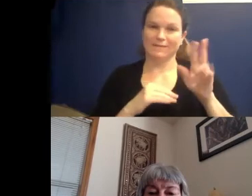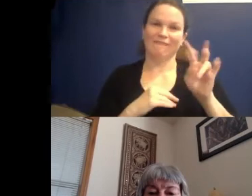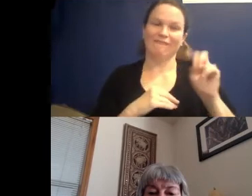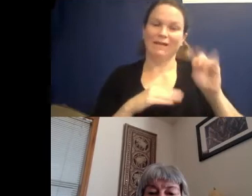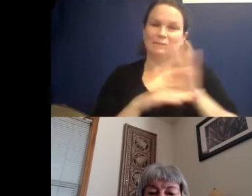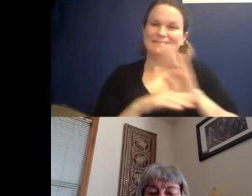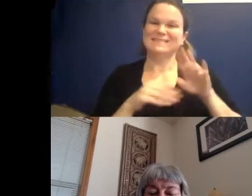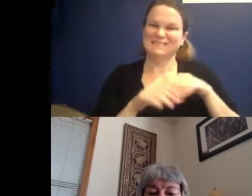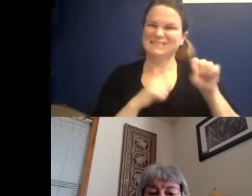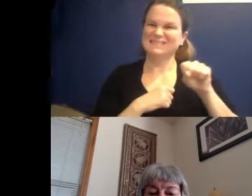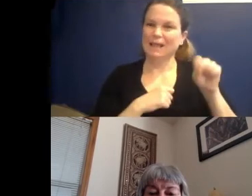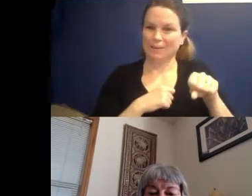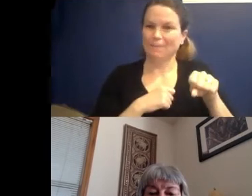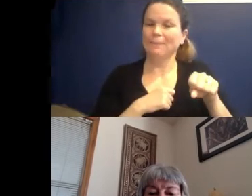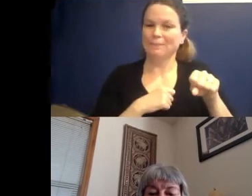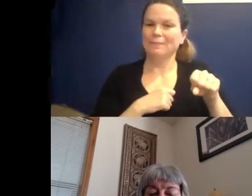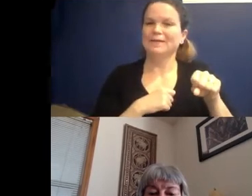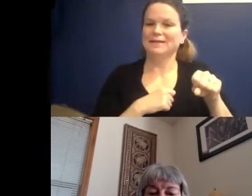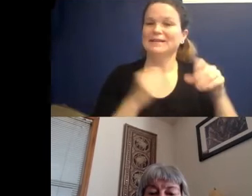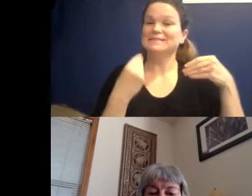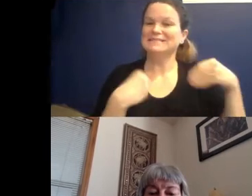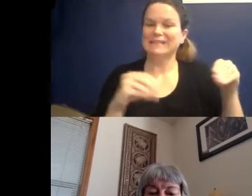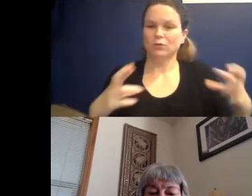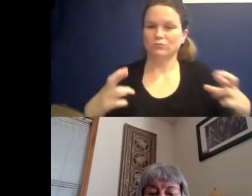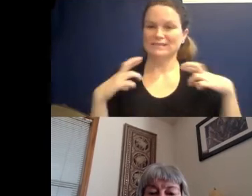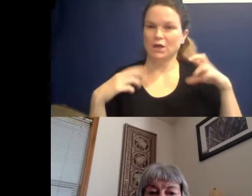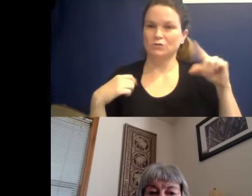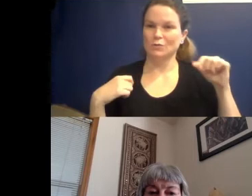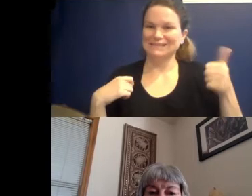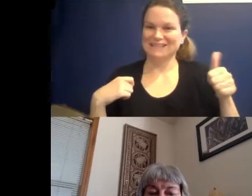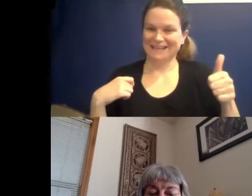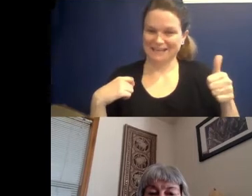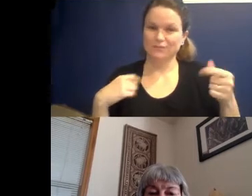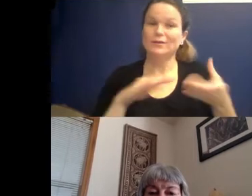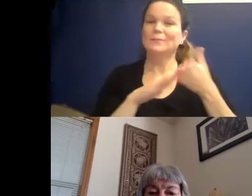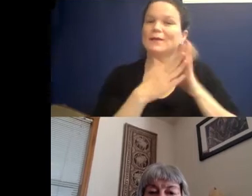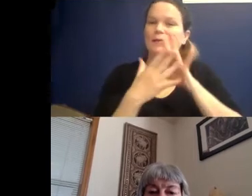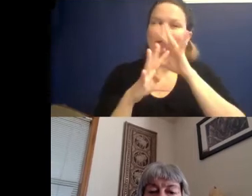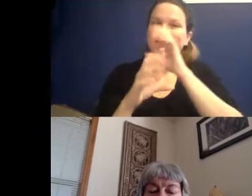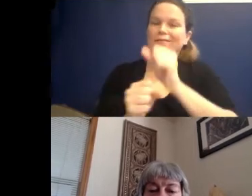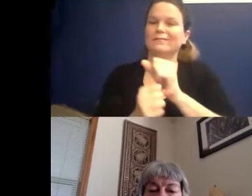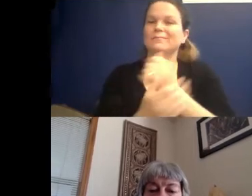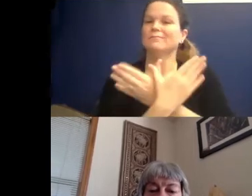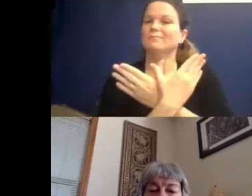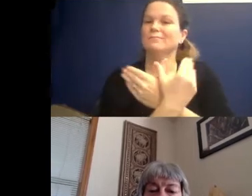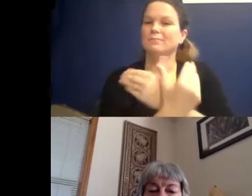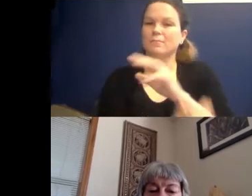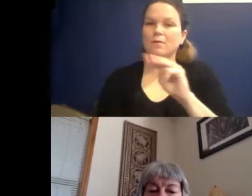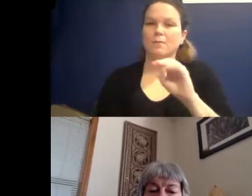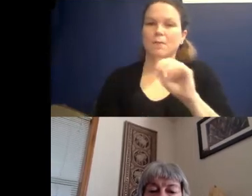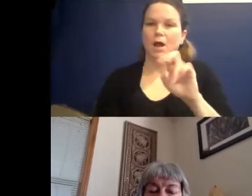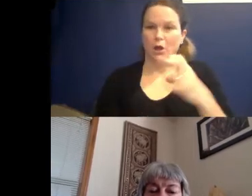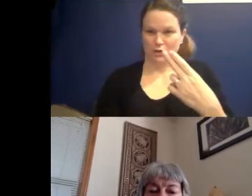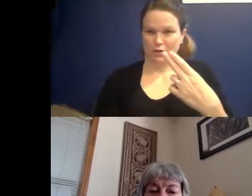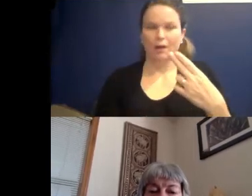in Salem, selling it and retiring in 2010. She became interested in monarch butterflies after seeing